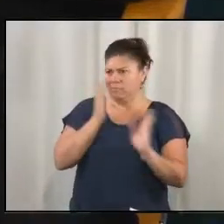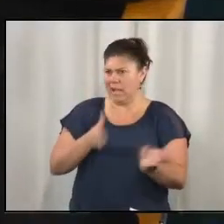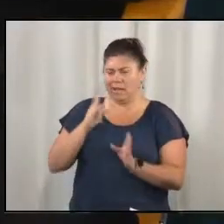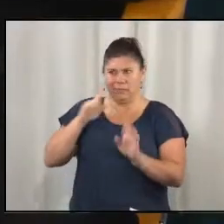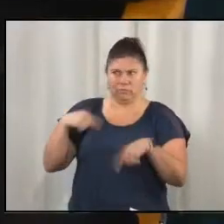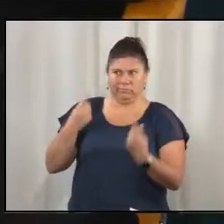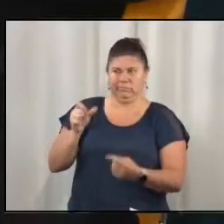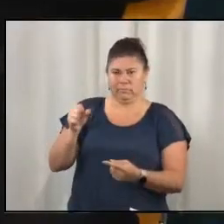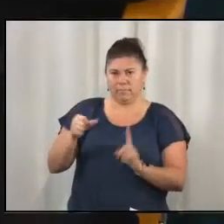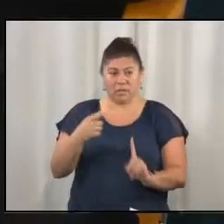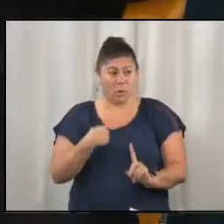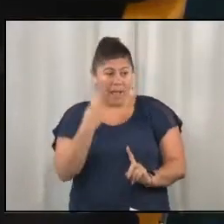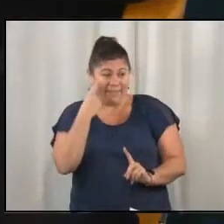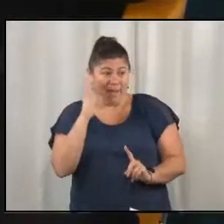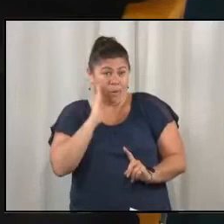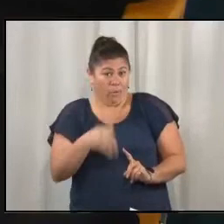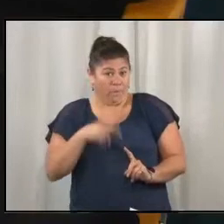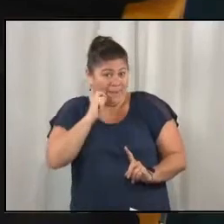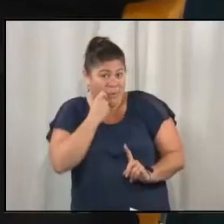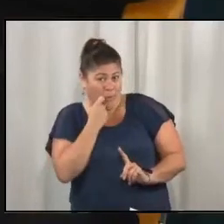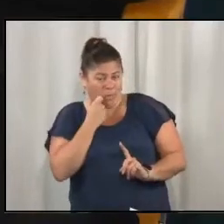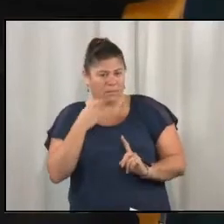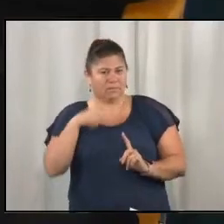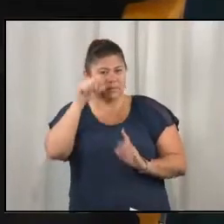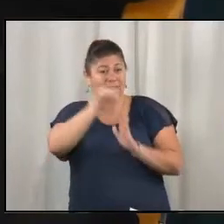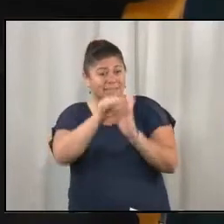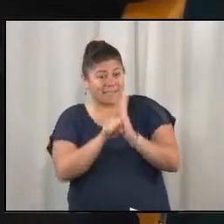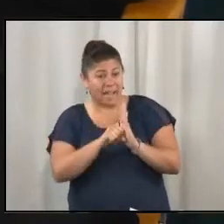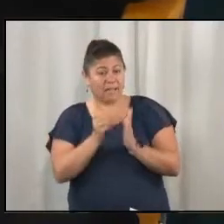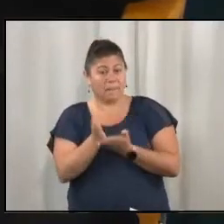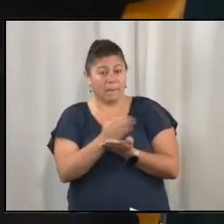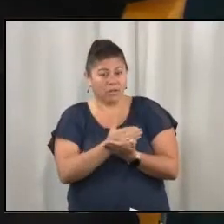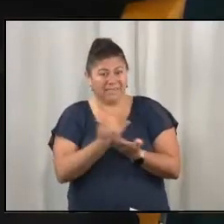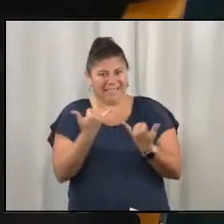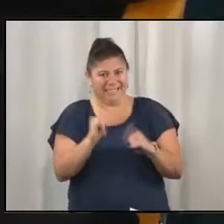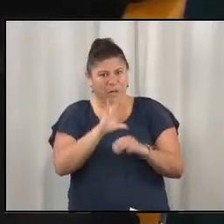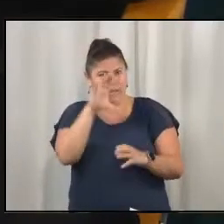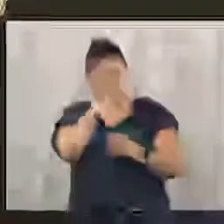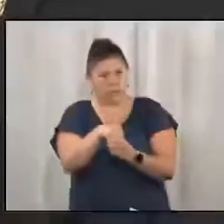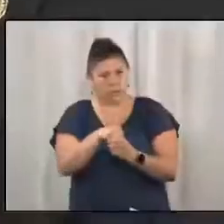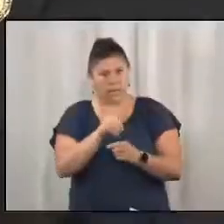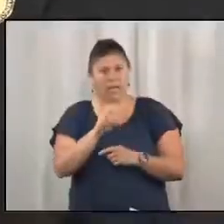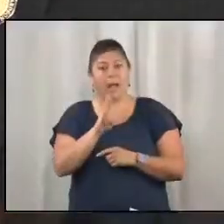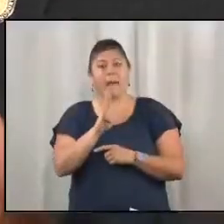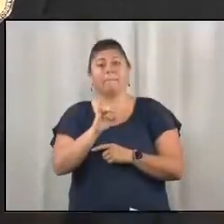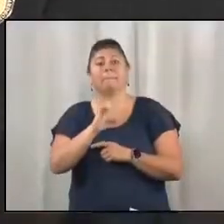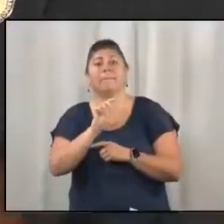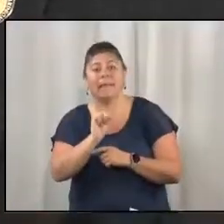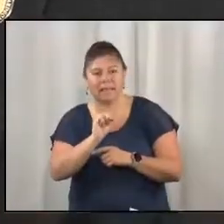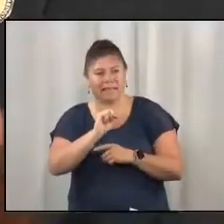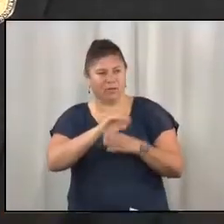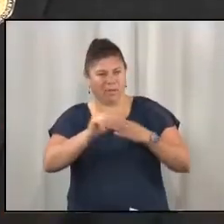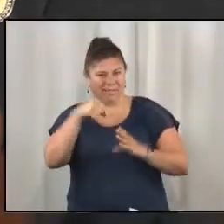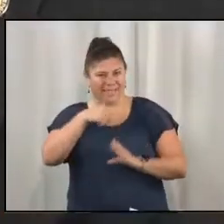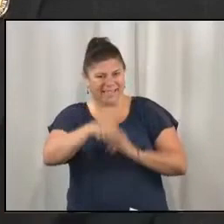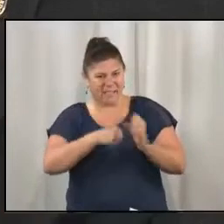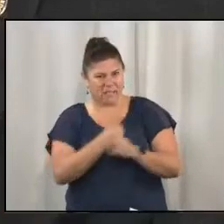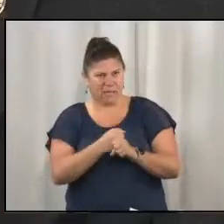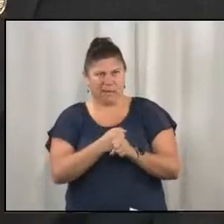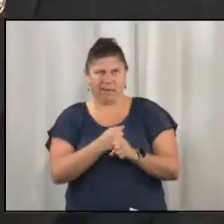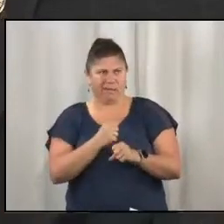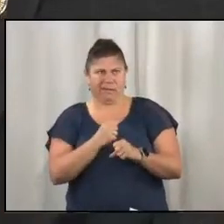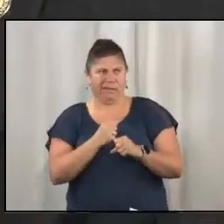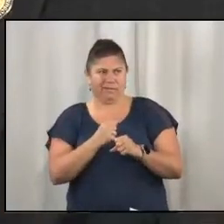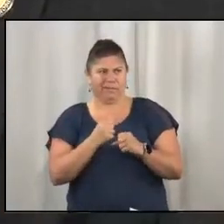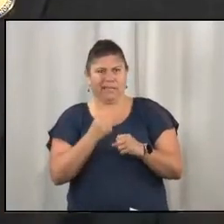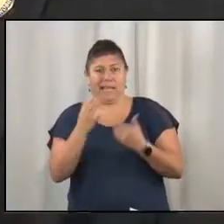think what would be really cool is, the state budget still included $1 billion this year, despite their, $40 billion